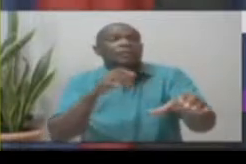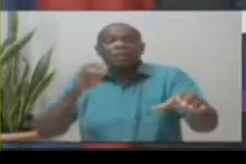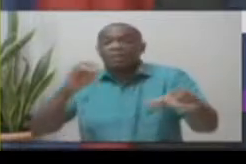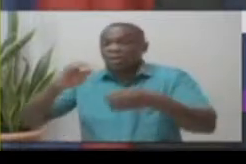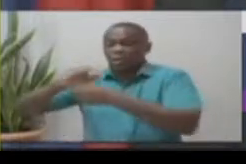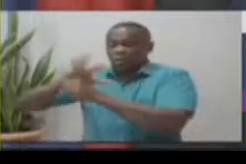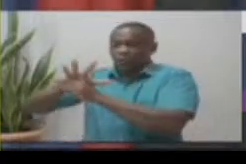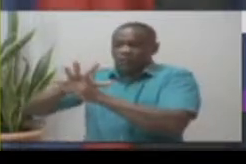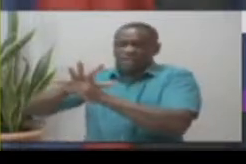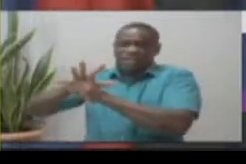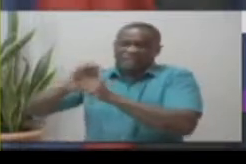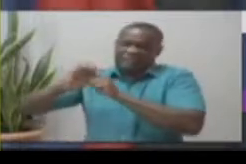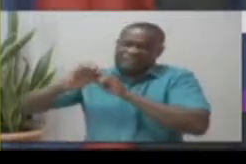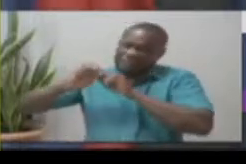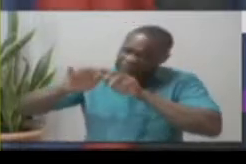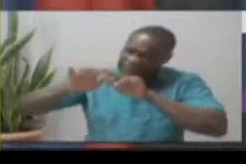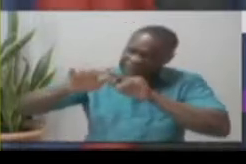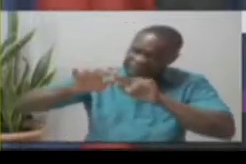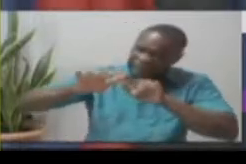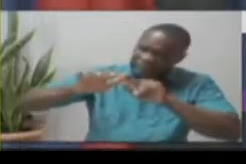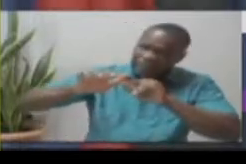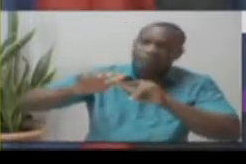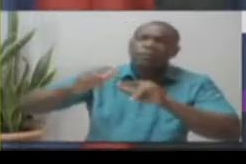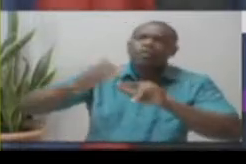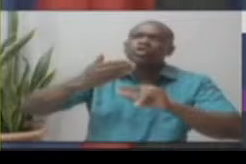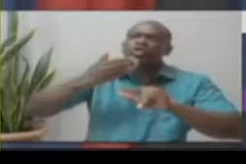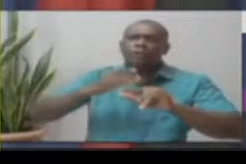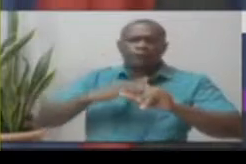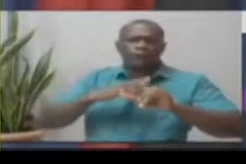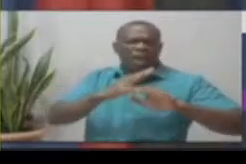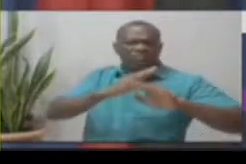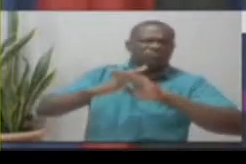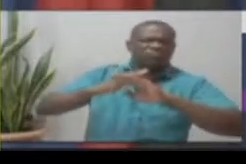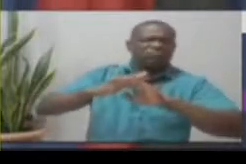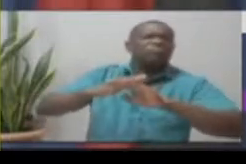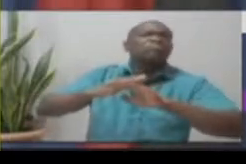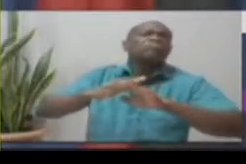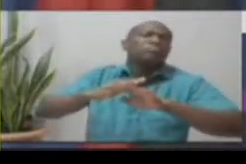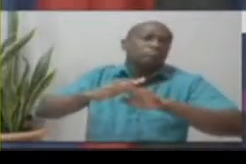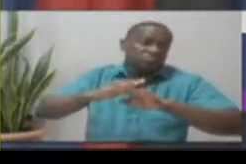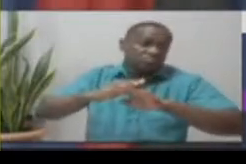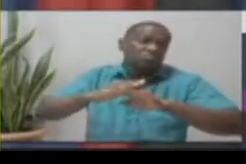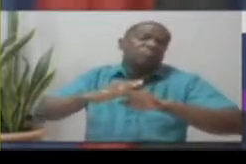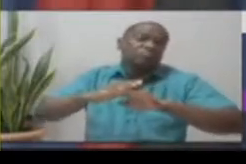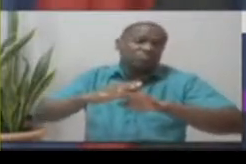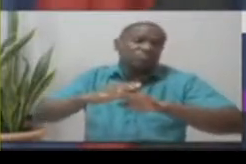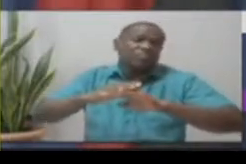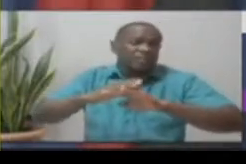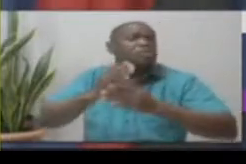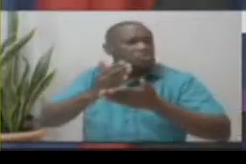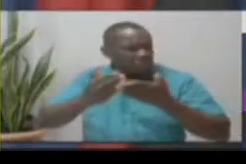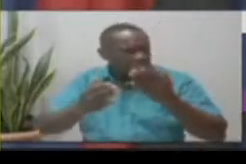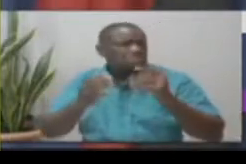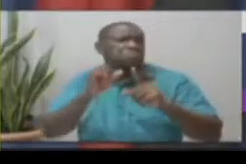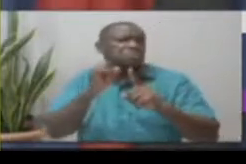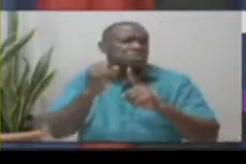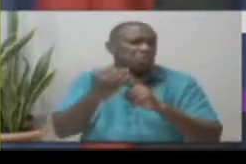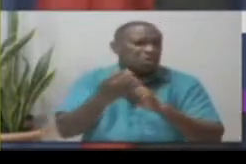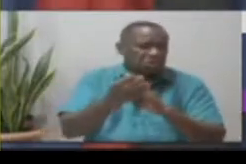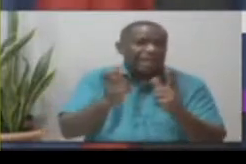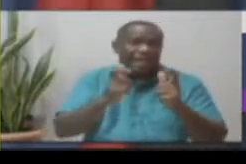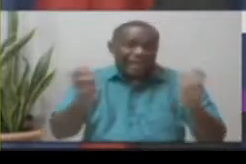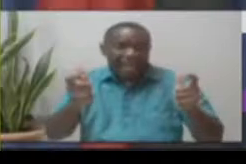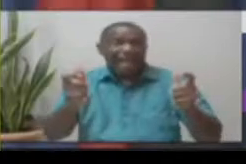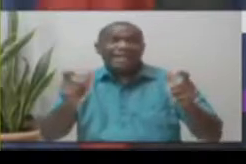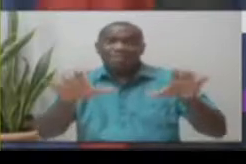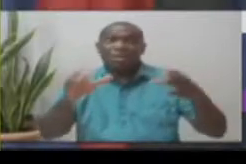than the cohort that has not been vaccinated. In some situations, there are large populations that are vaccinated and from